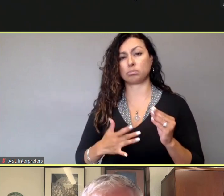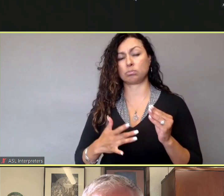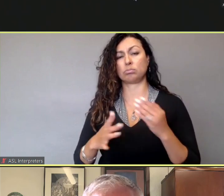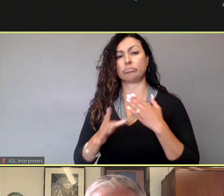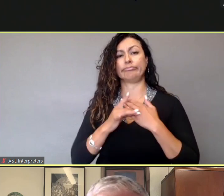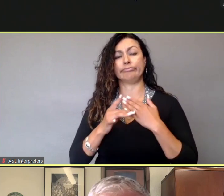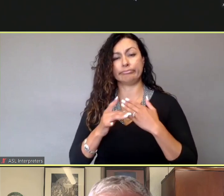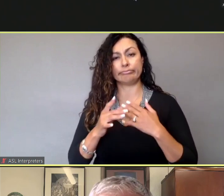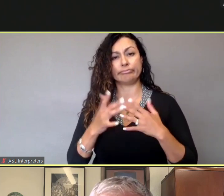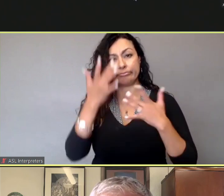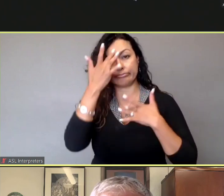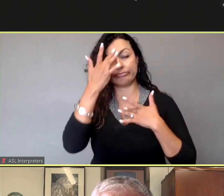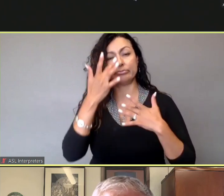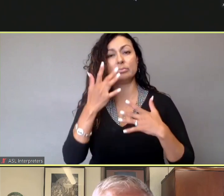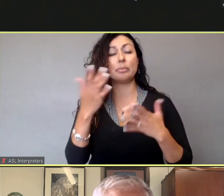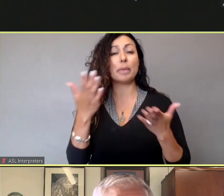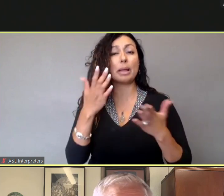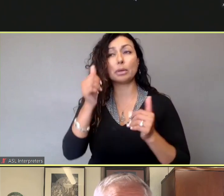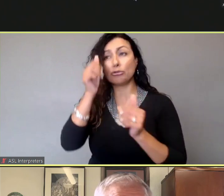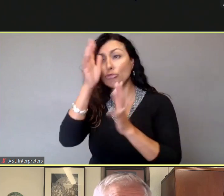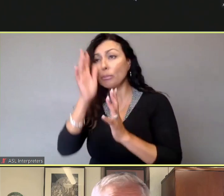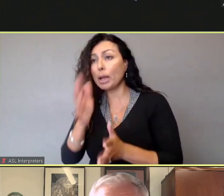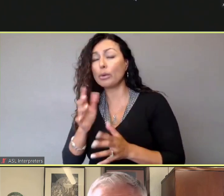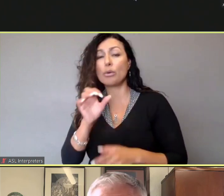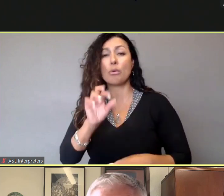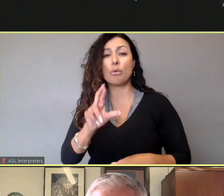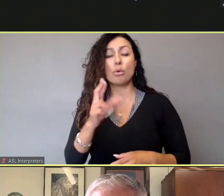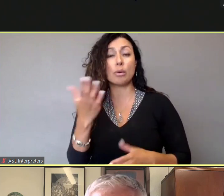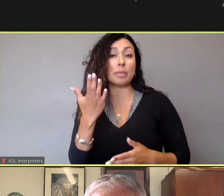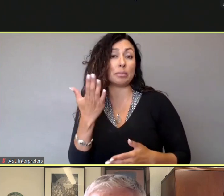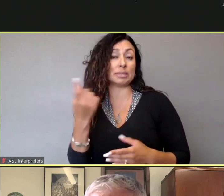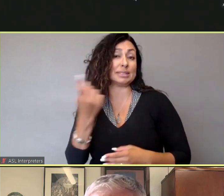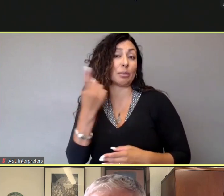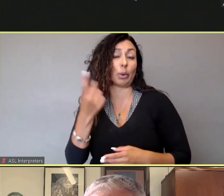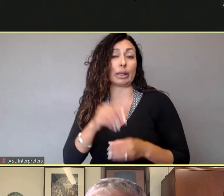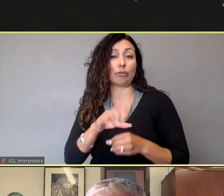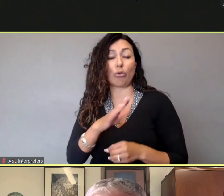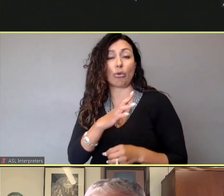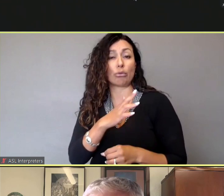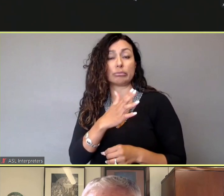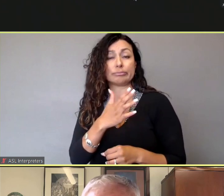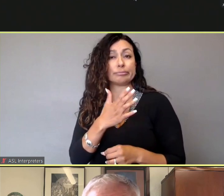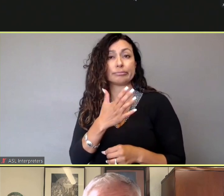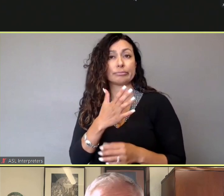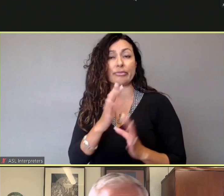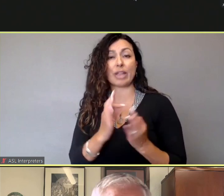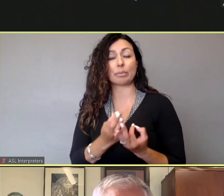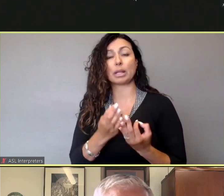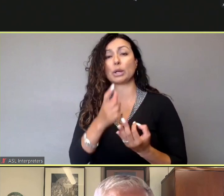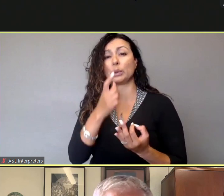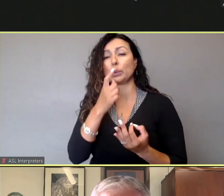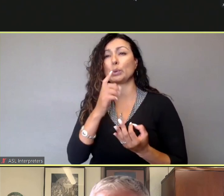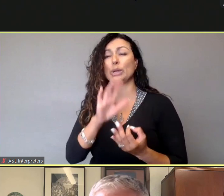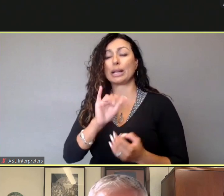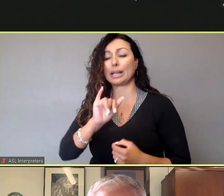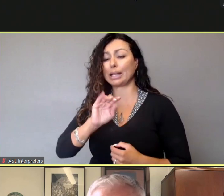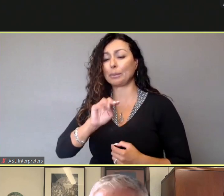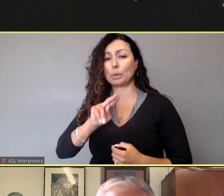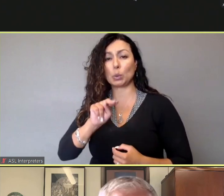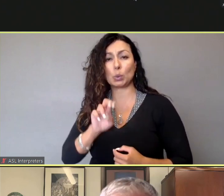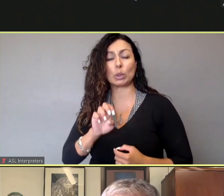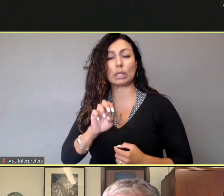So maybe it's a grandparent, but it could be someone in your family that's immunosuppressed, or someone who's